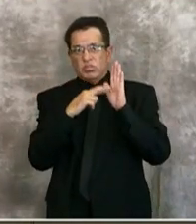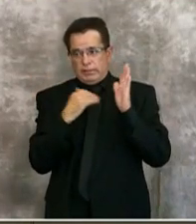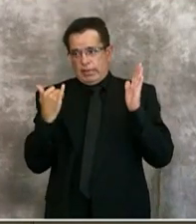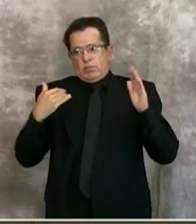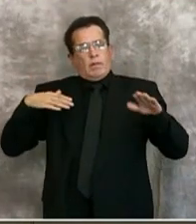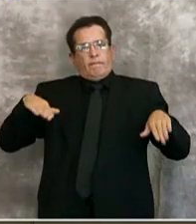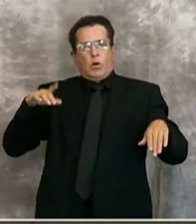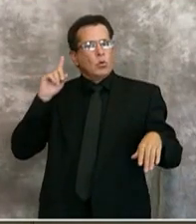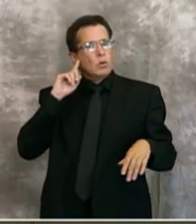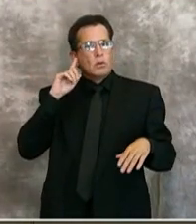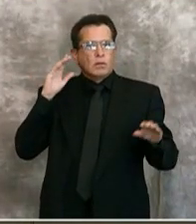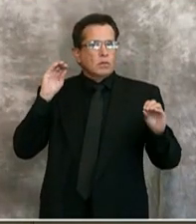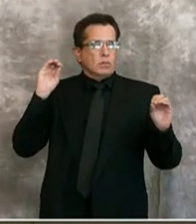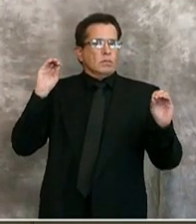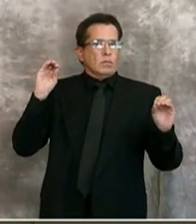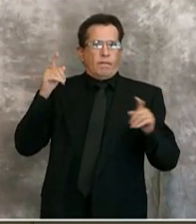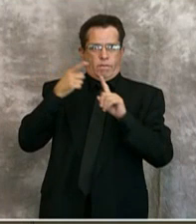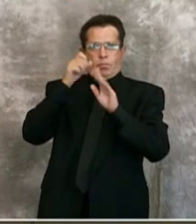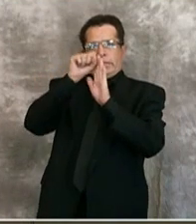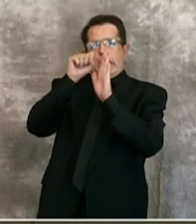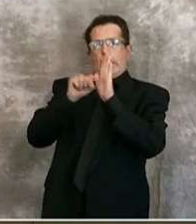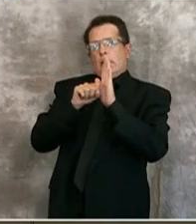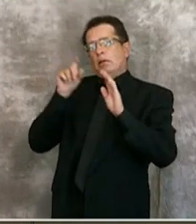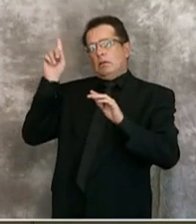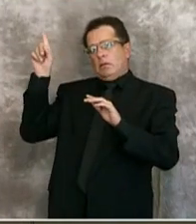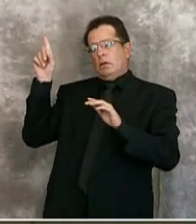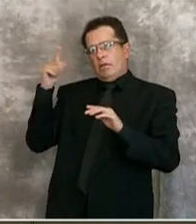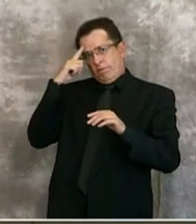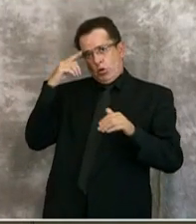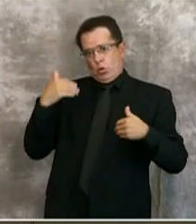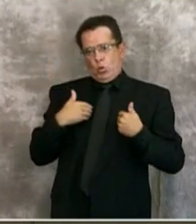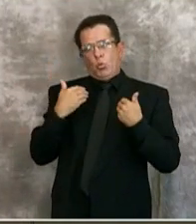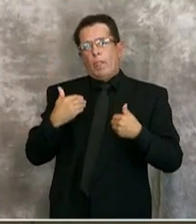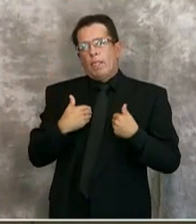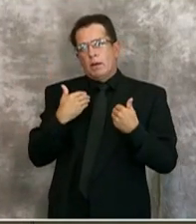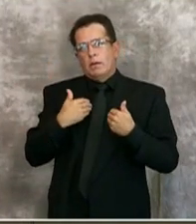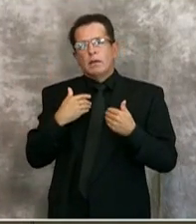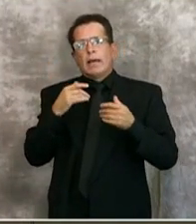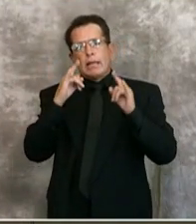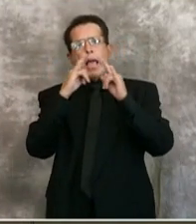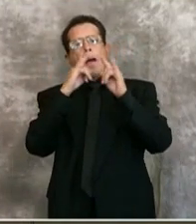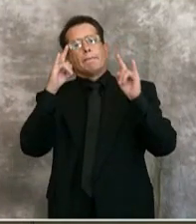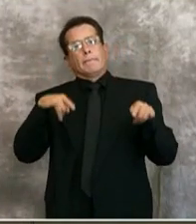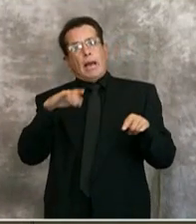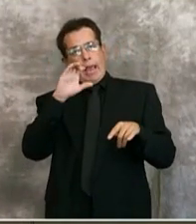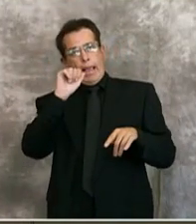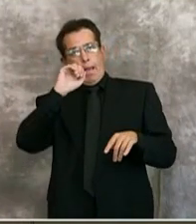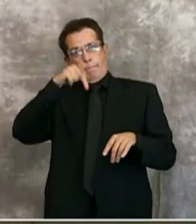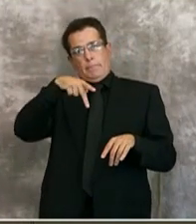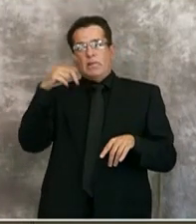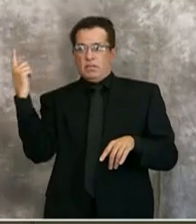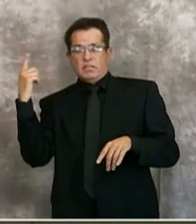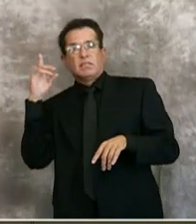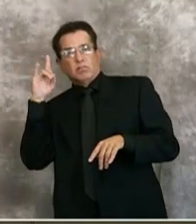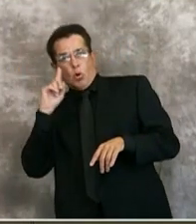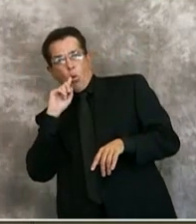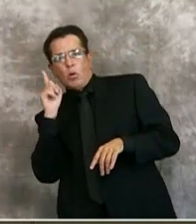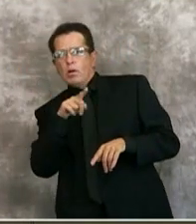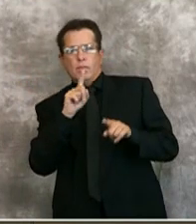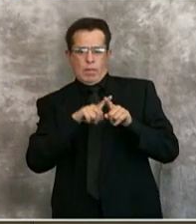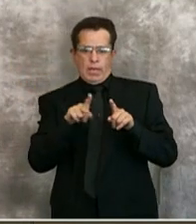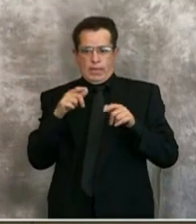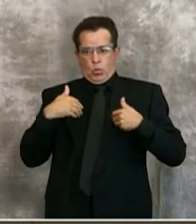guidances from the state about youth camps, but no guidance on youth sports